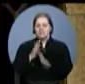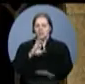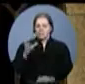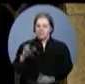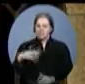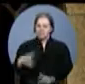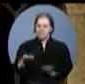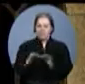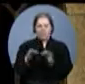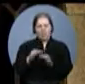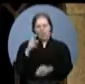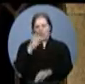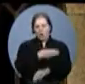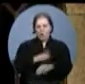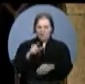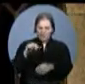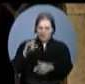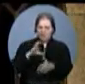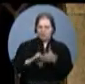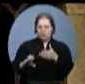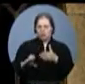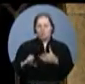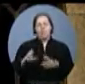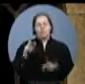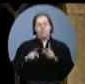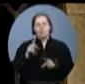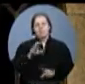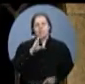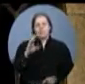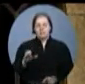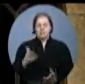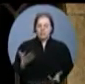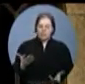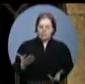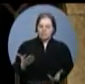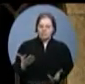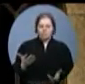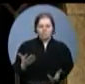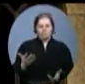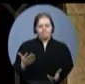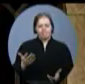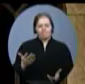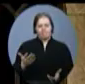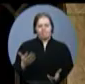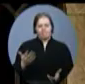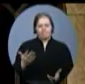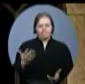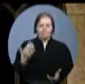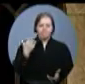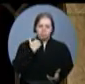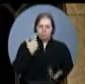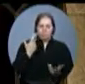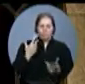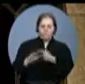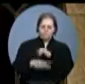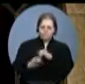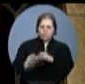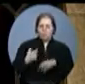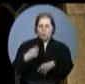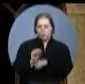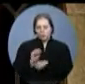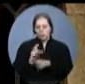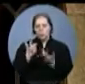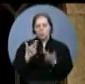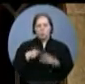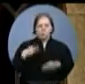suffer the financial and emotional impacts from this criminal activity, organized crime profits. Can the President of the Treasury Board